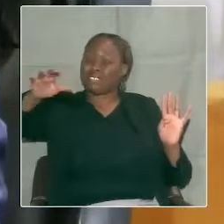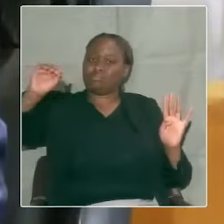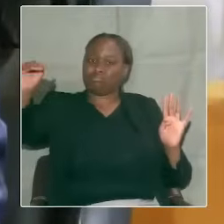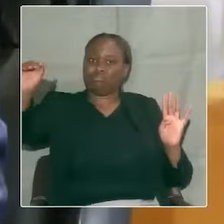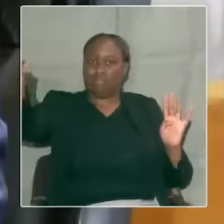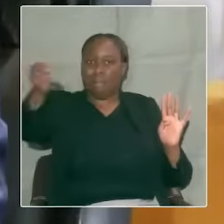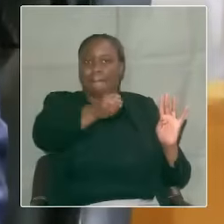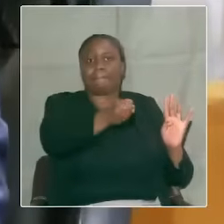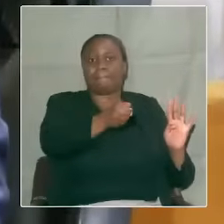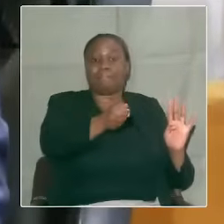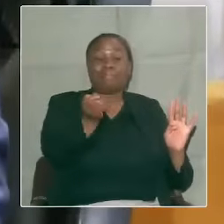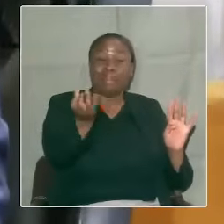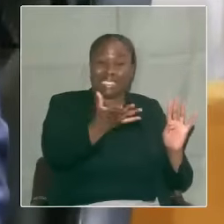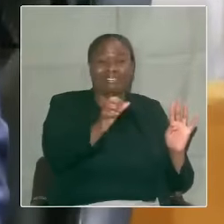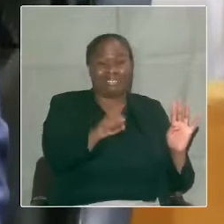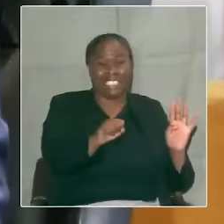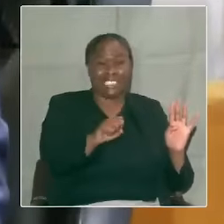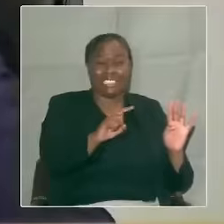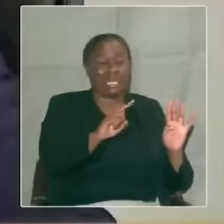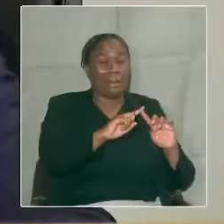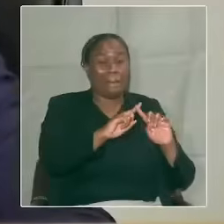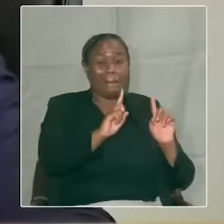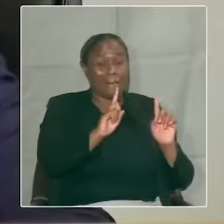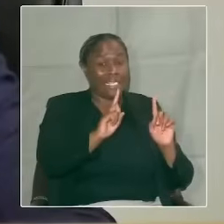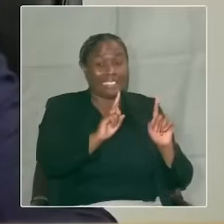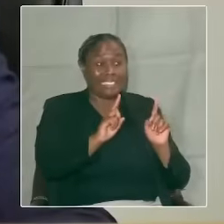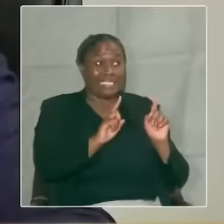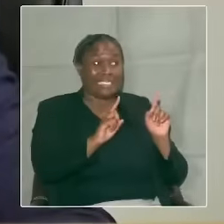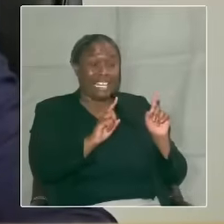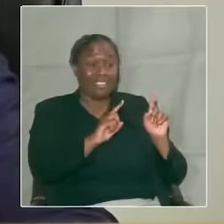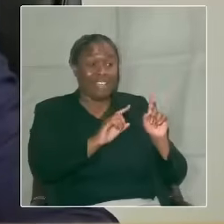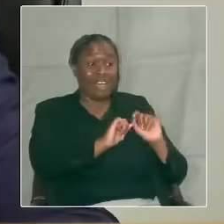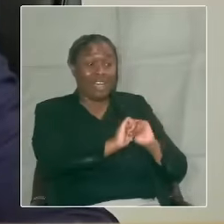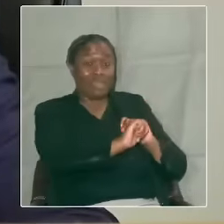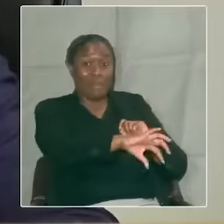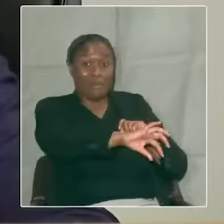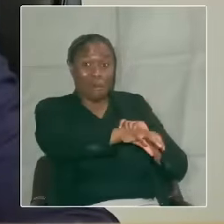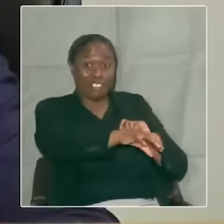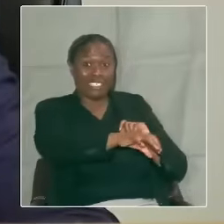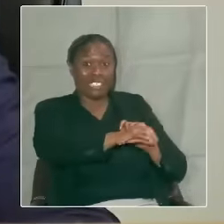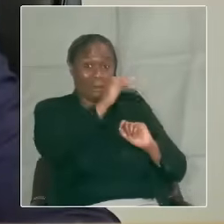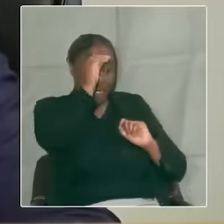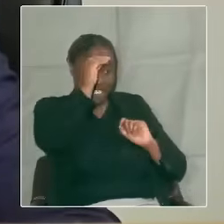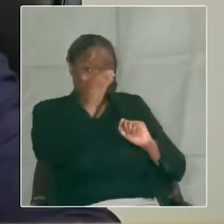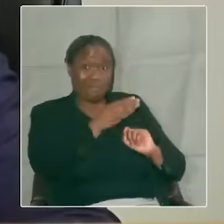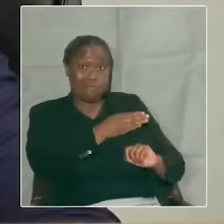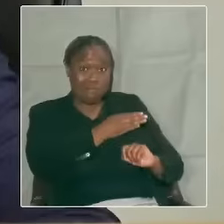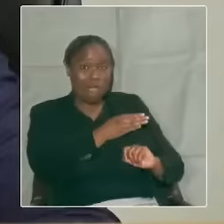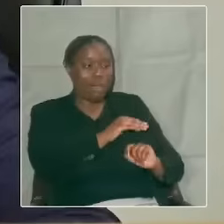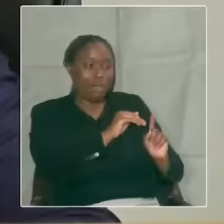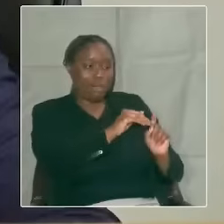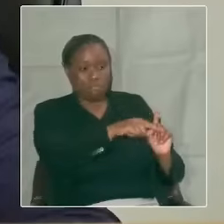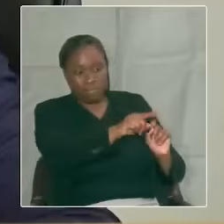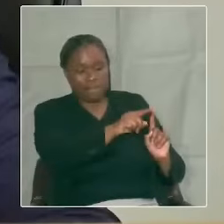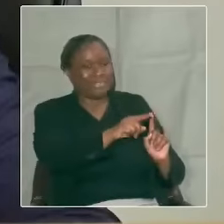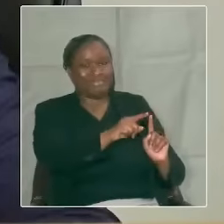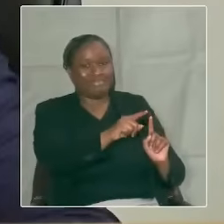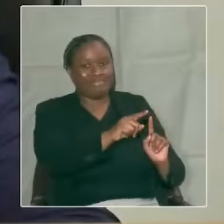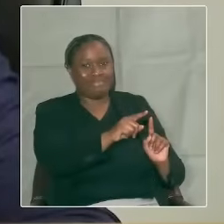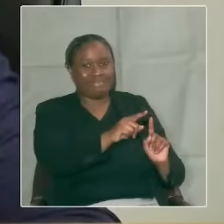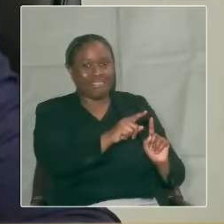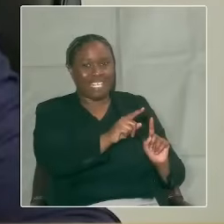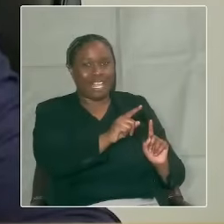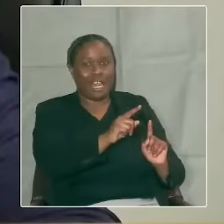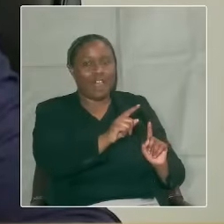always a problem. And I must say, after the team was there, a lot of people